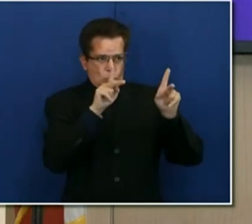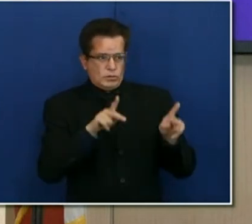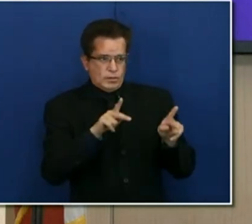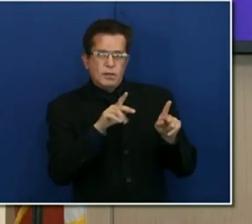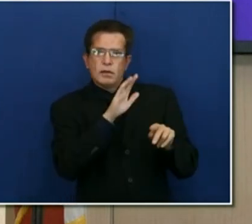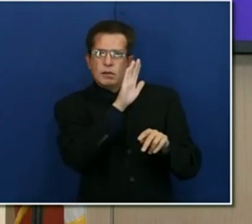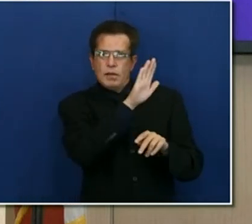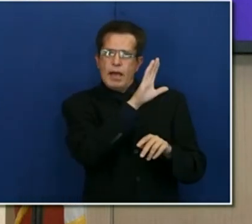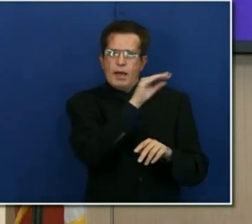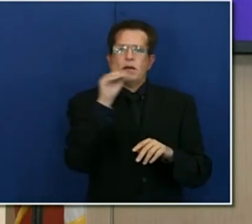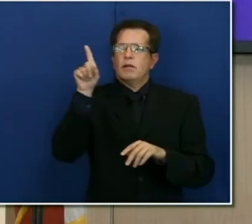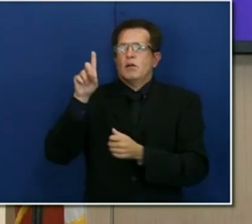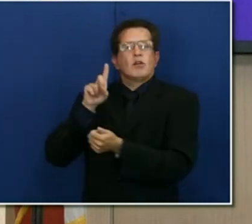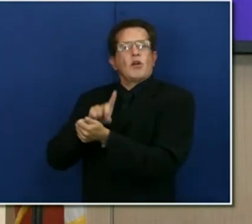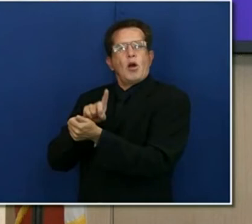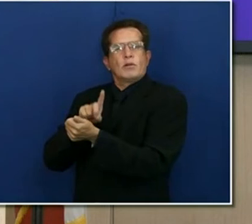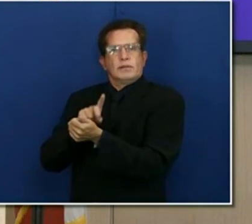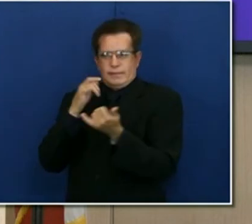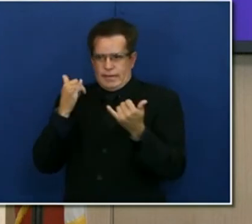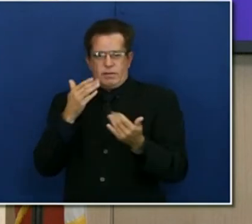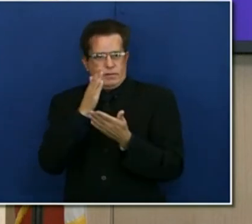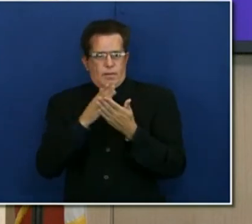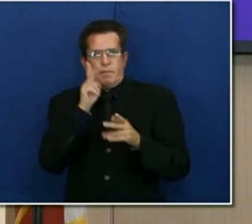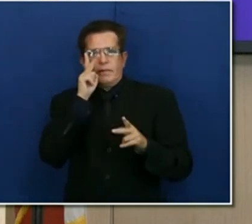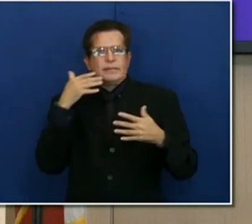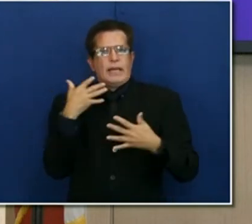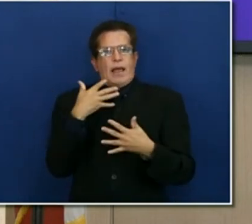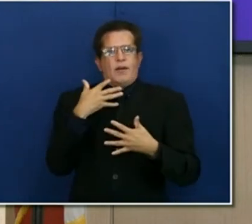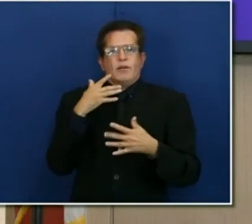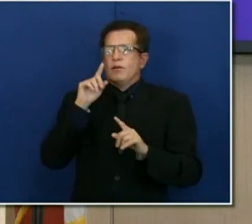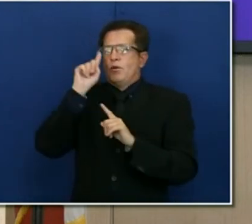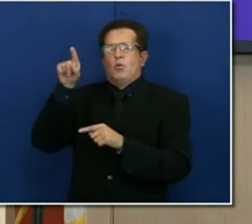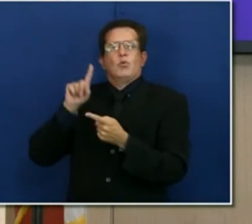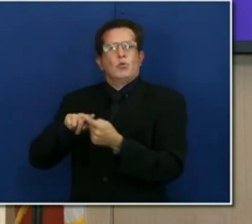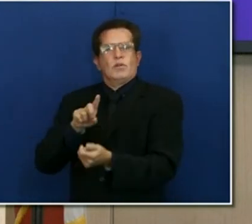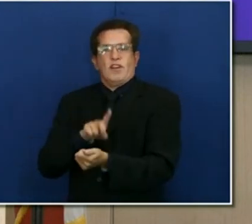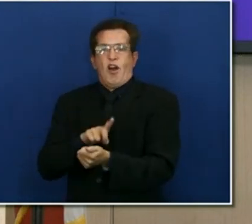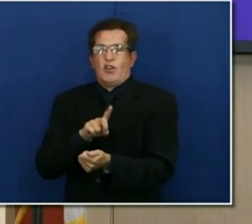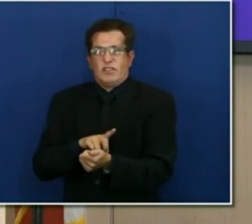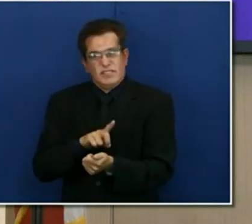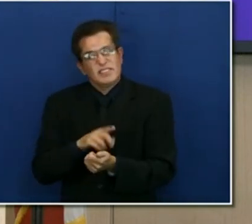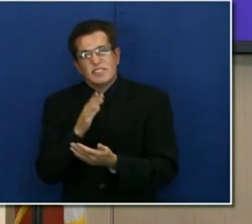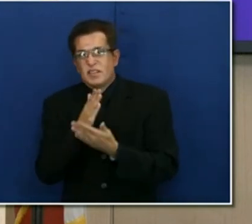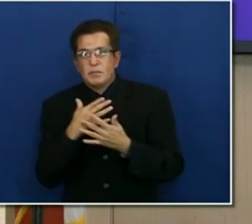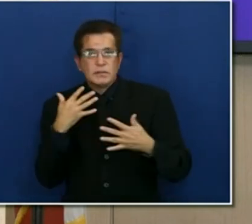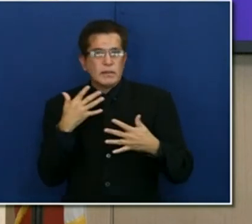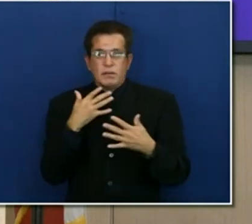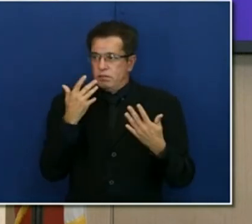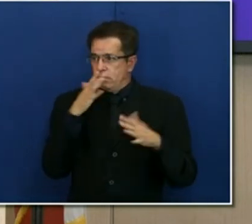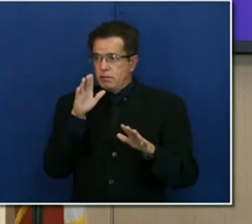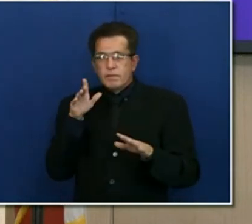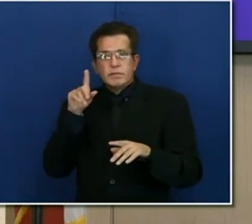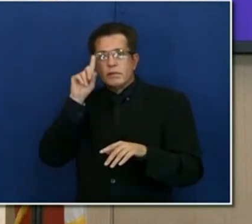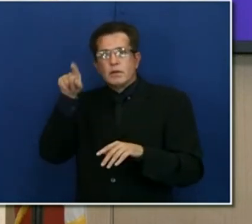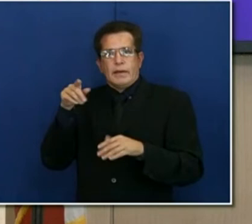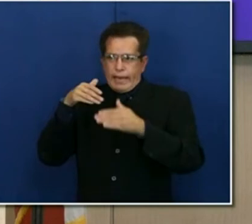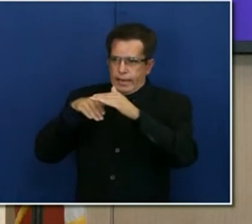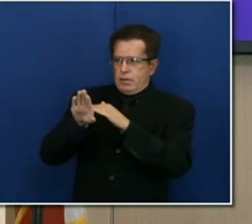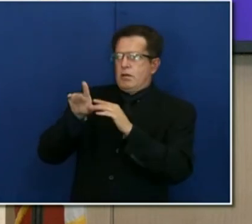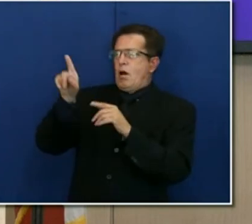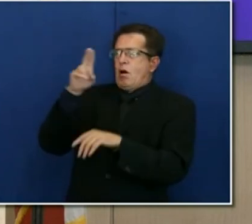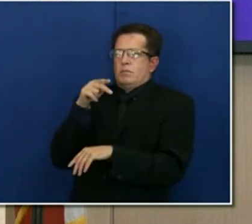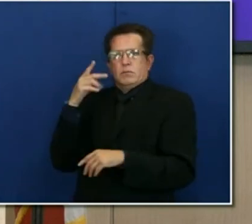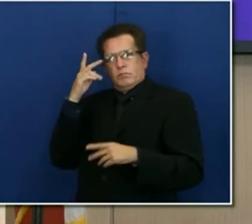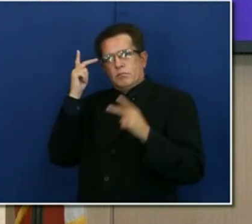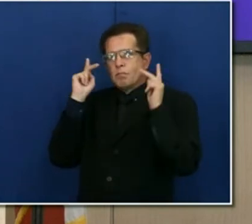health providers. Some may be hesitant to get ongoing or preventive care. Some might be hesitant to go in for acute care because of concerns